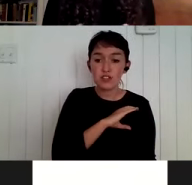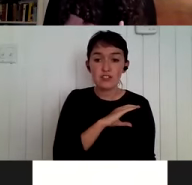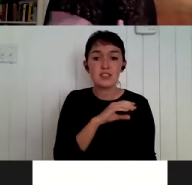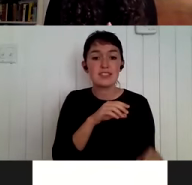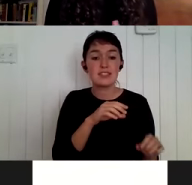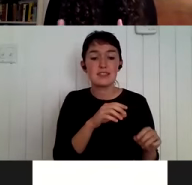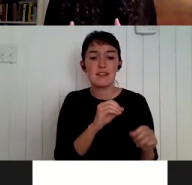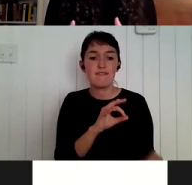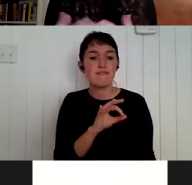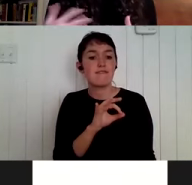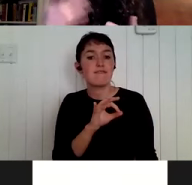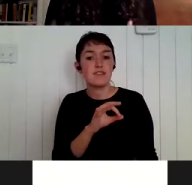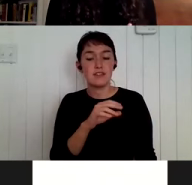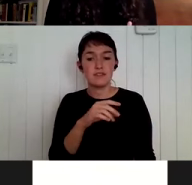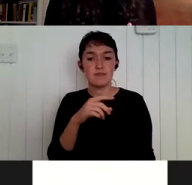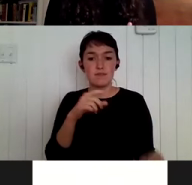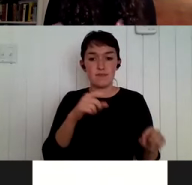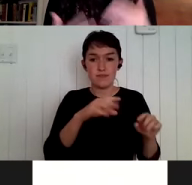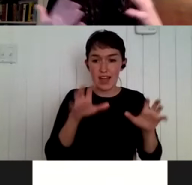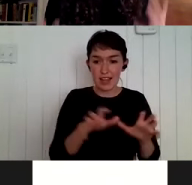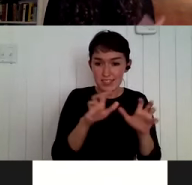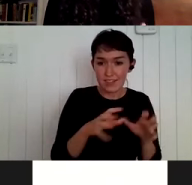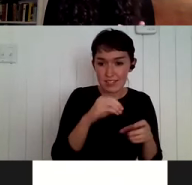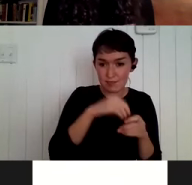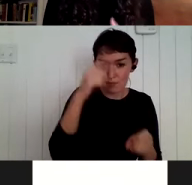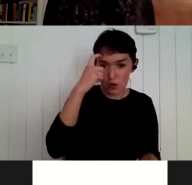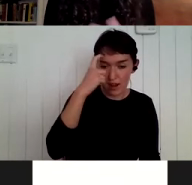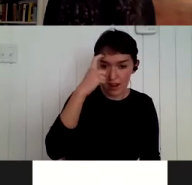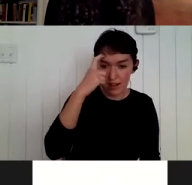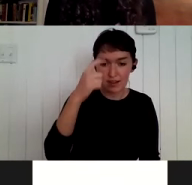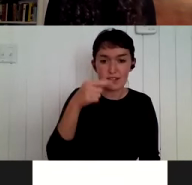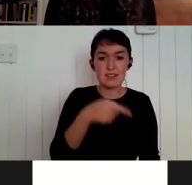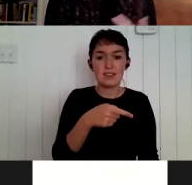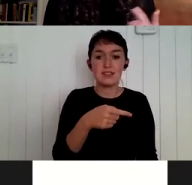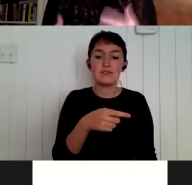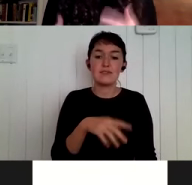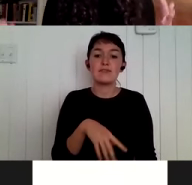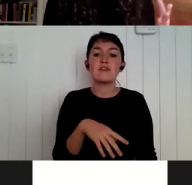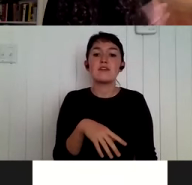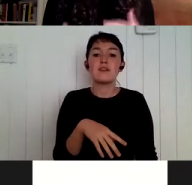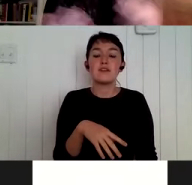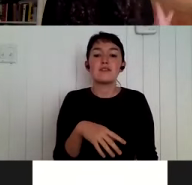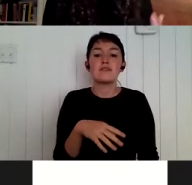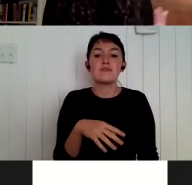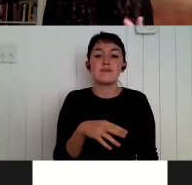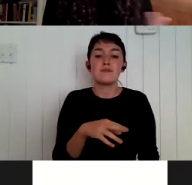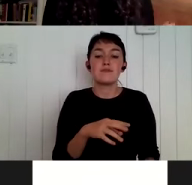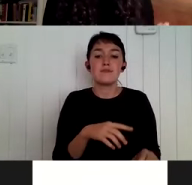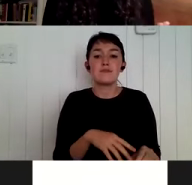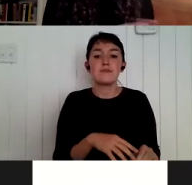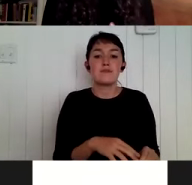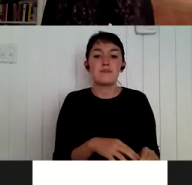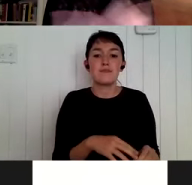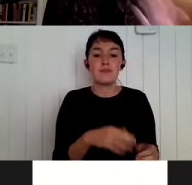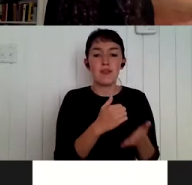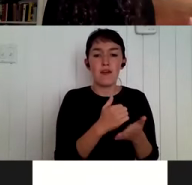activity may underlie the stabilization and the storage of episodic memories for the experiences that we